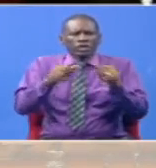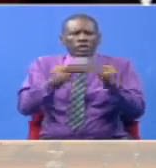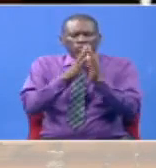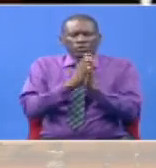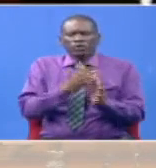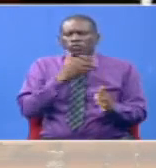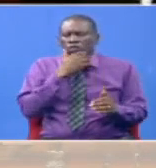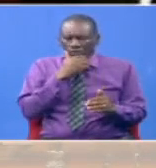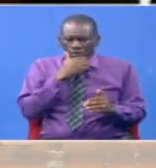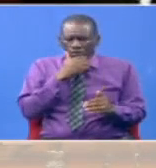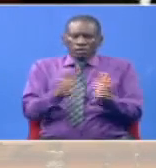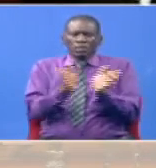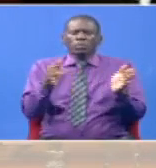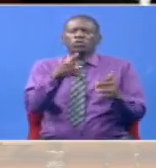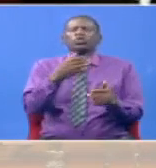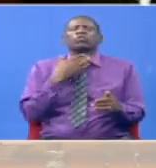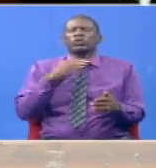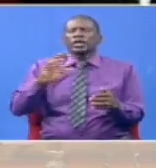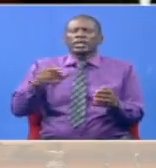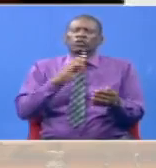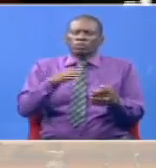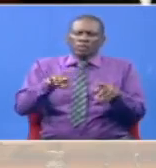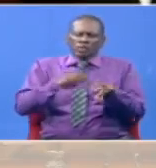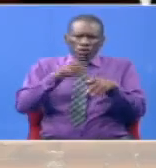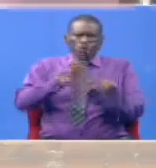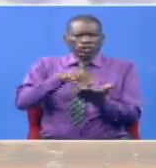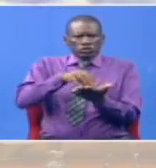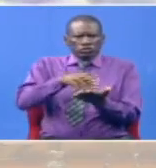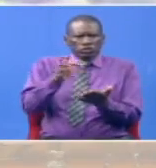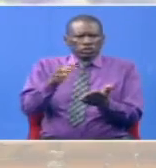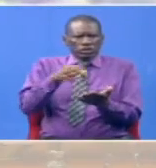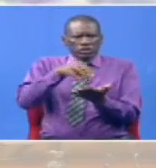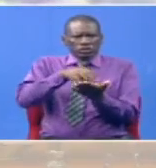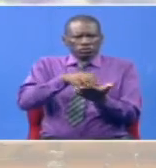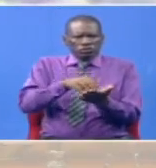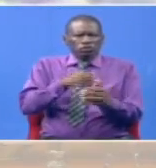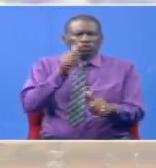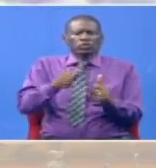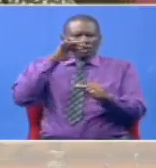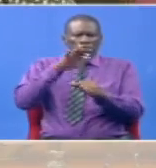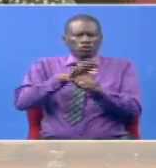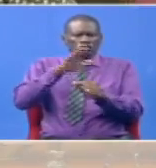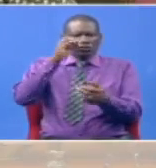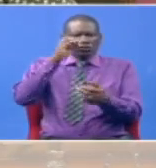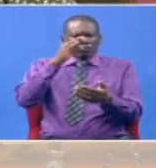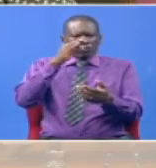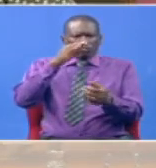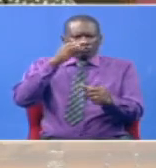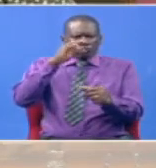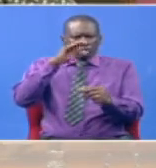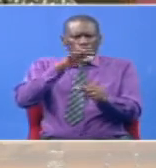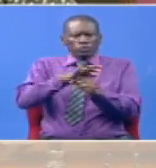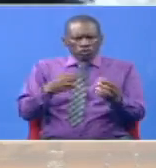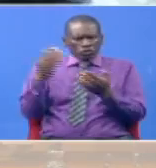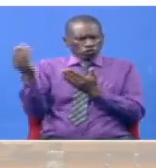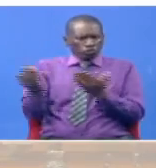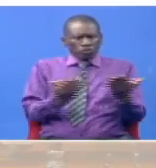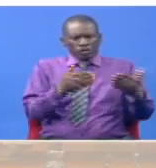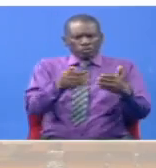but first, what Kenya to be like? What are your submissions? The state will want to be missed. And that bring before this